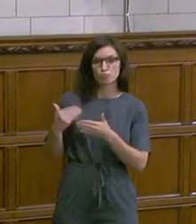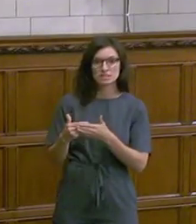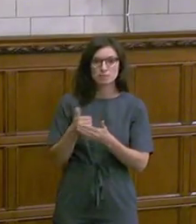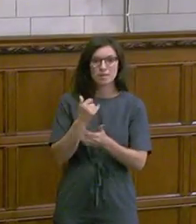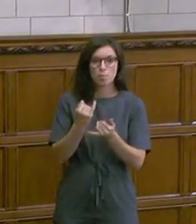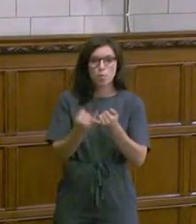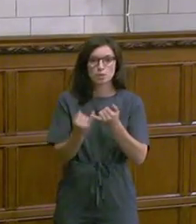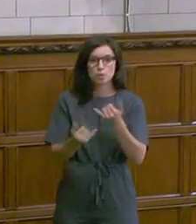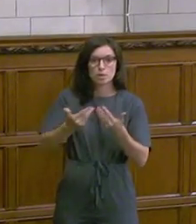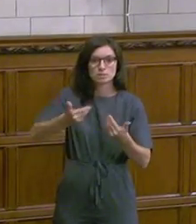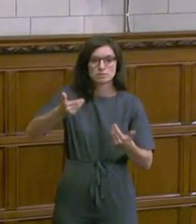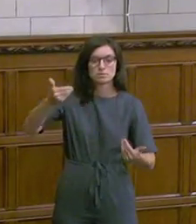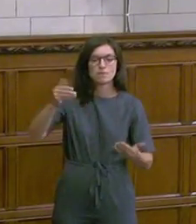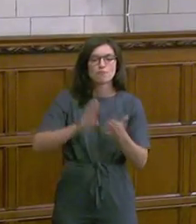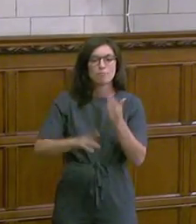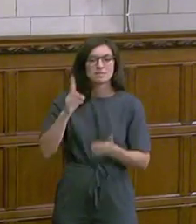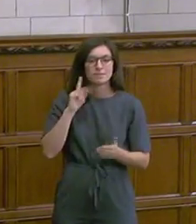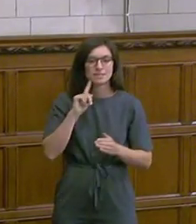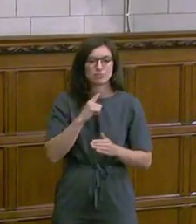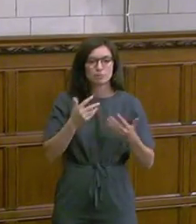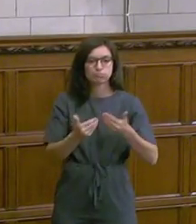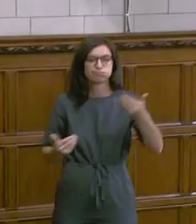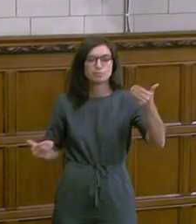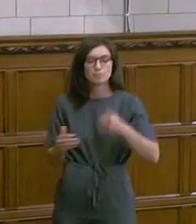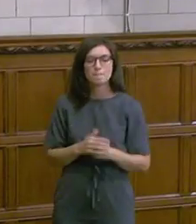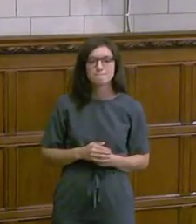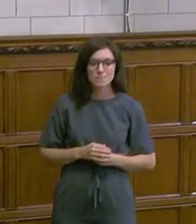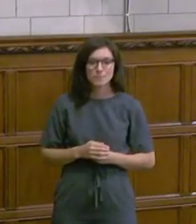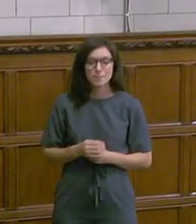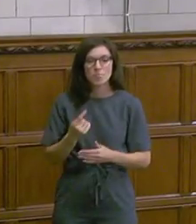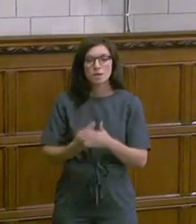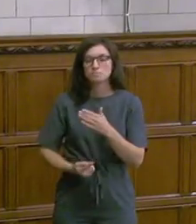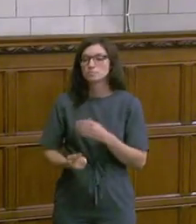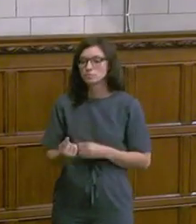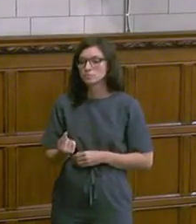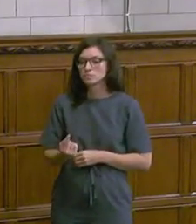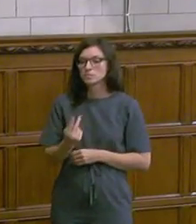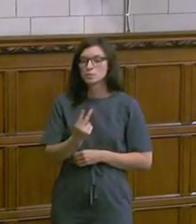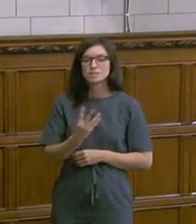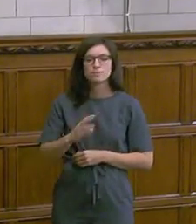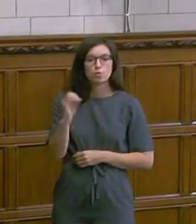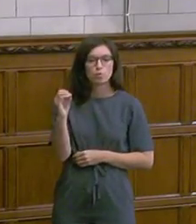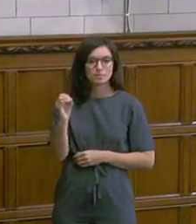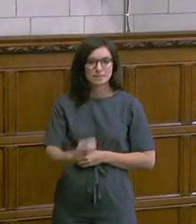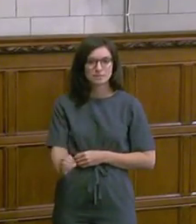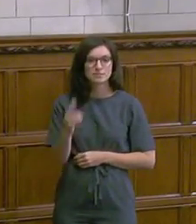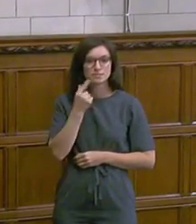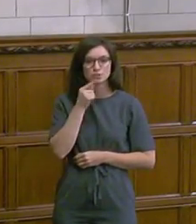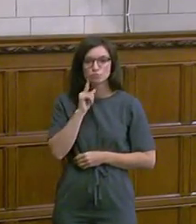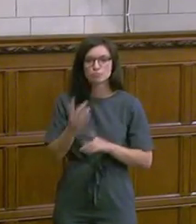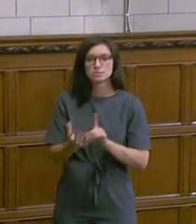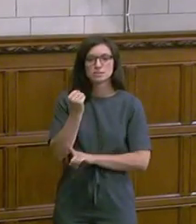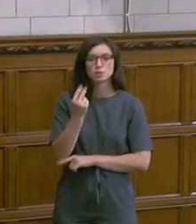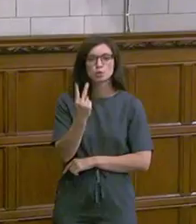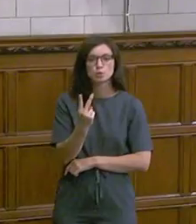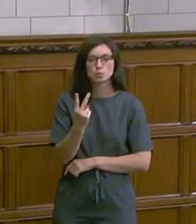finally, 41% of deaf young people achieve 2 A-levels or equivalent by the age of 19, compared to